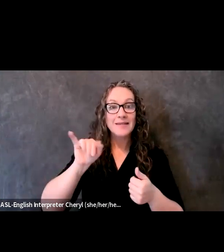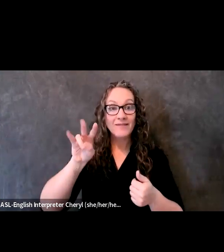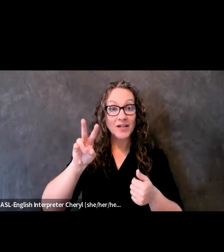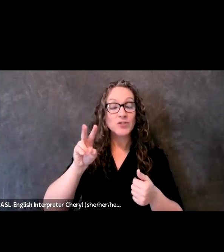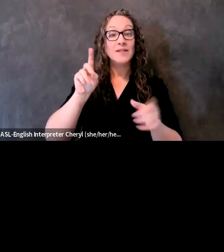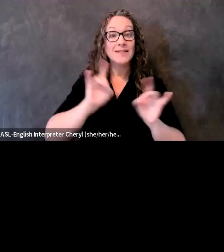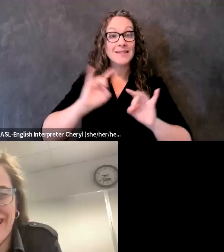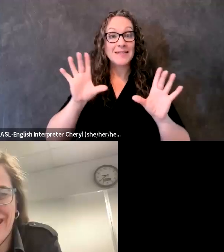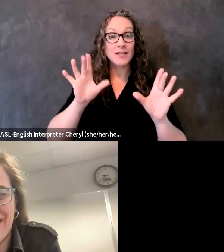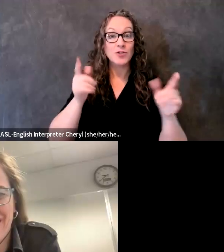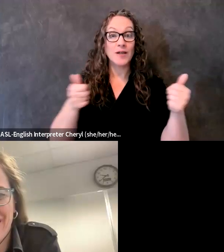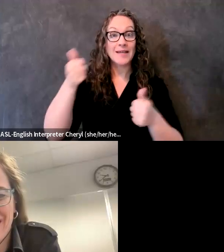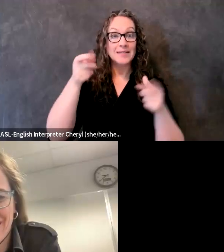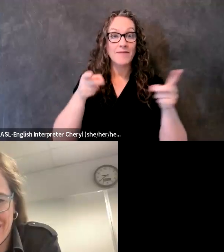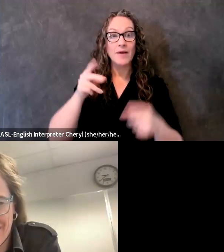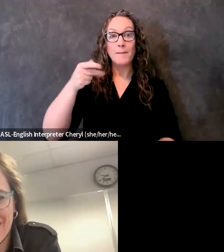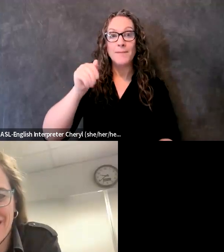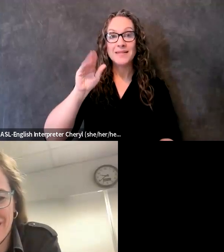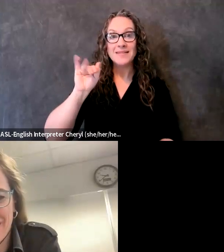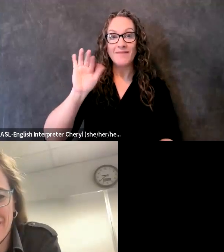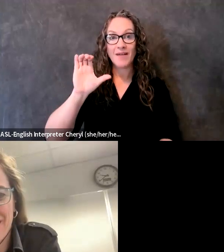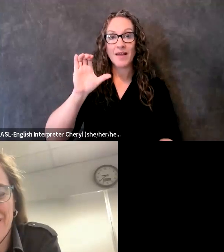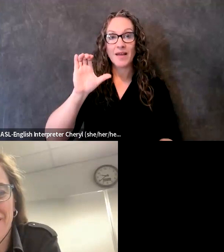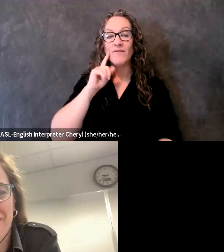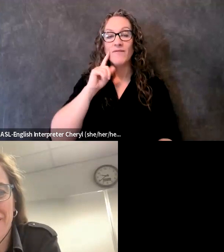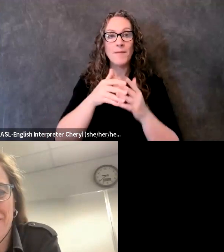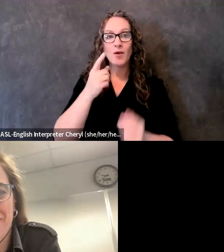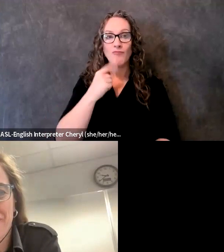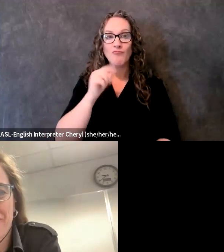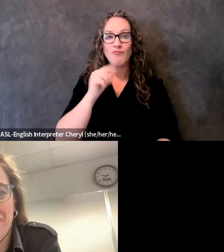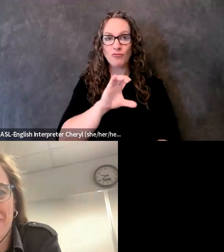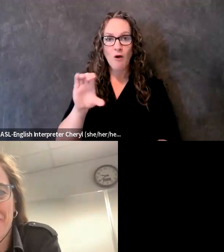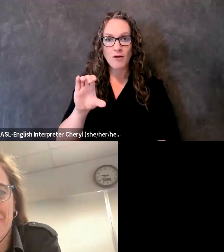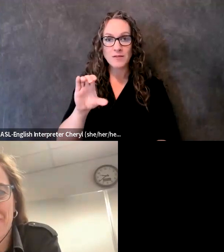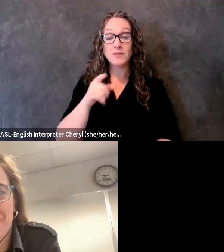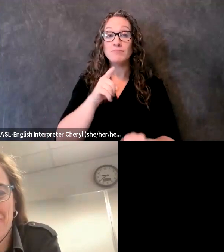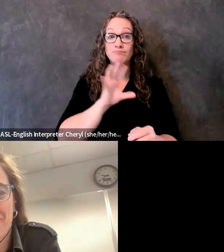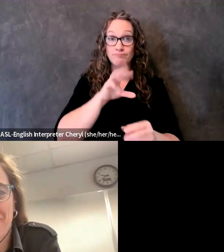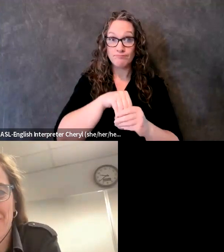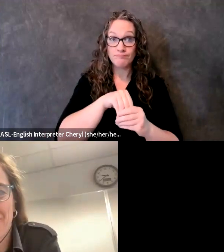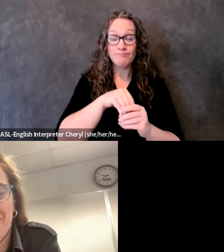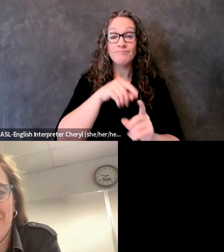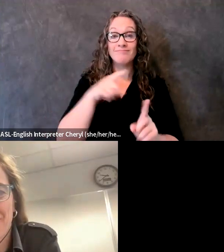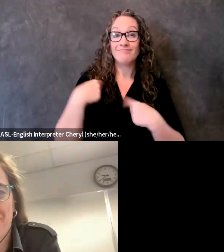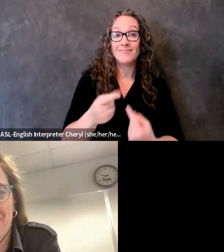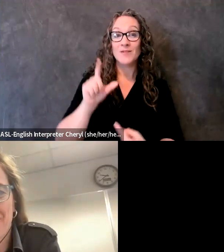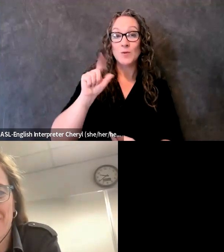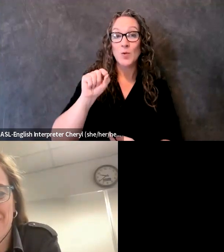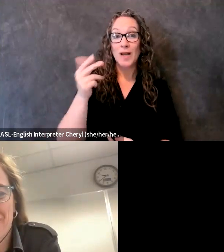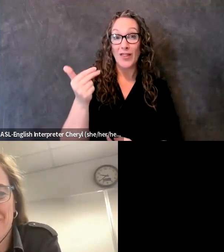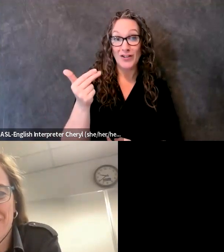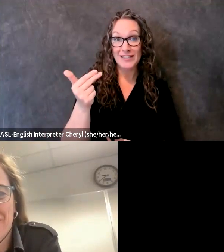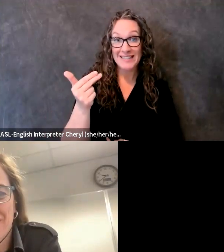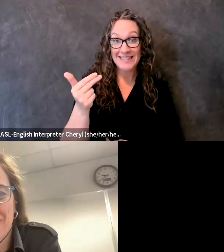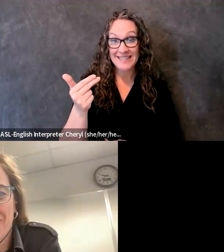Executive, Pacific Division of American Red Cross. She has been with American Red Cross since 2013.